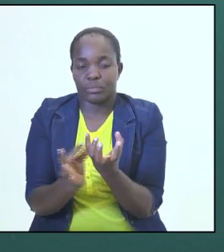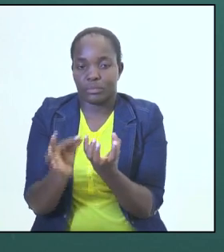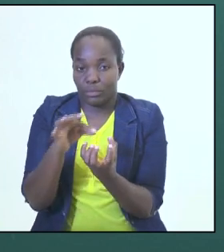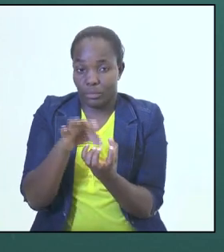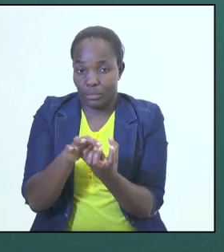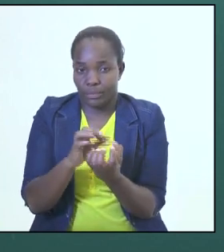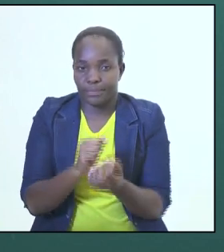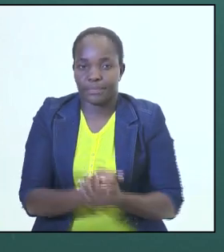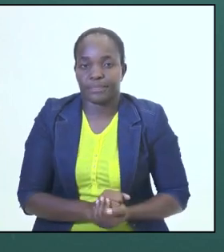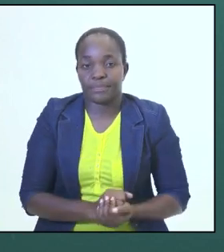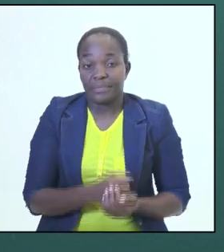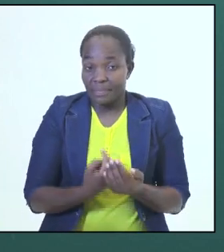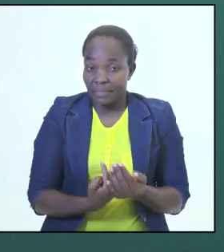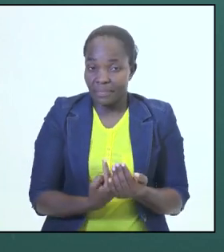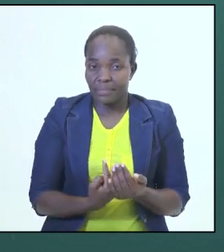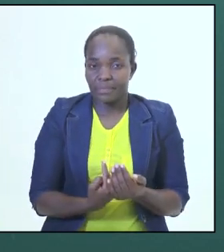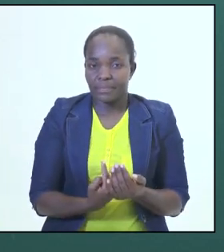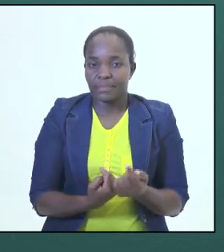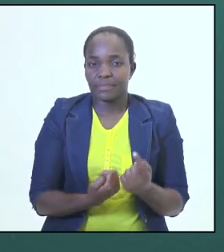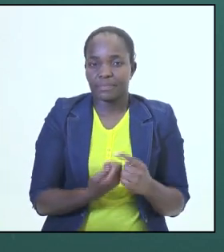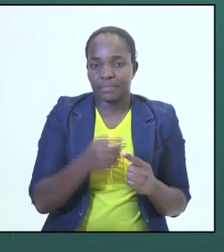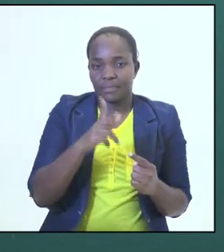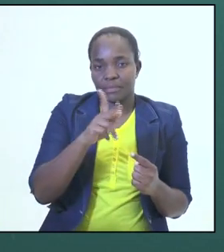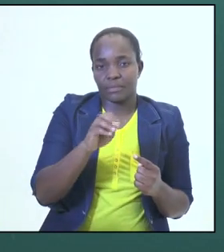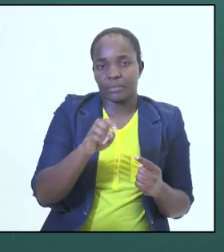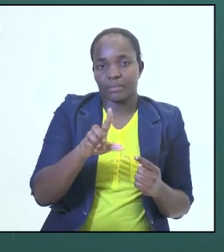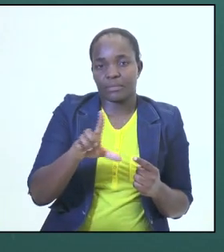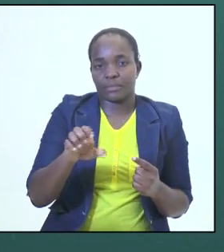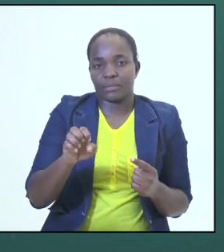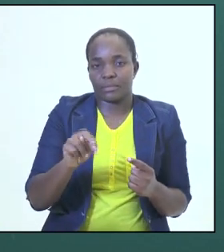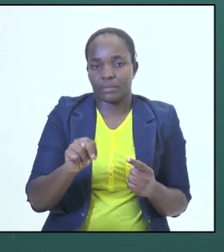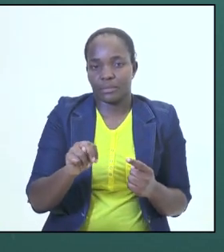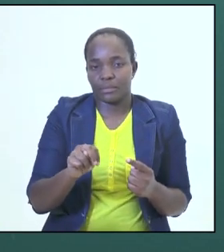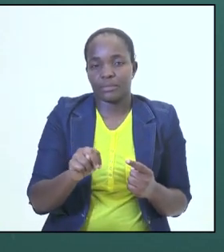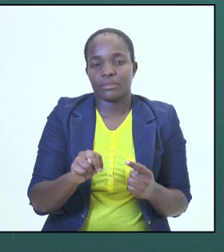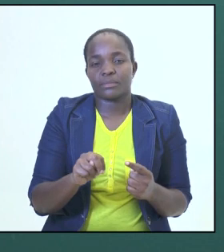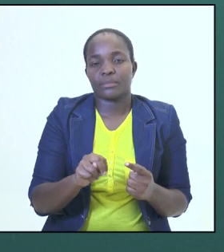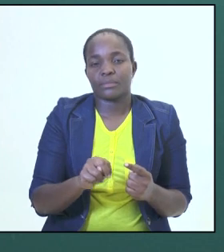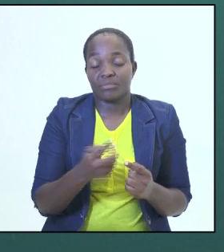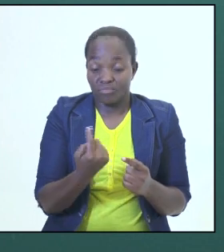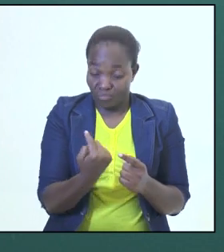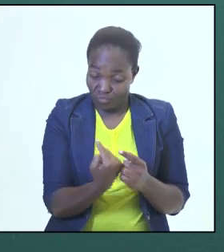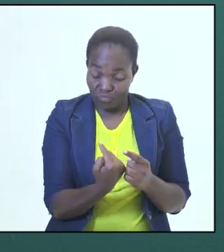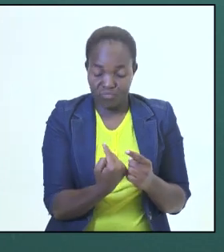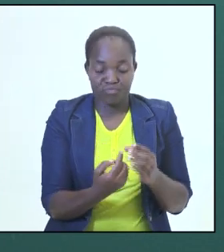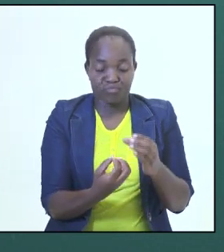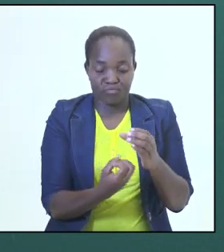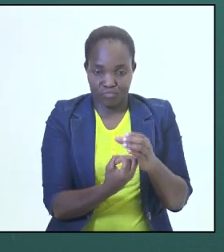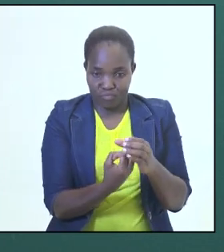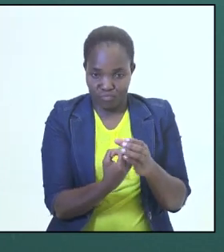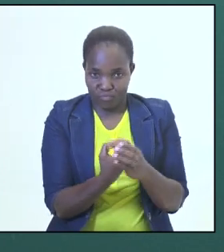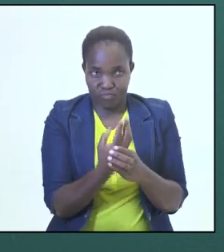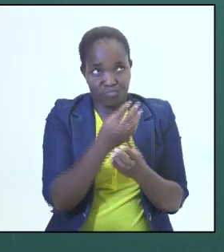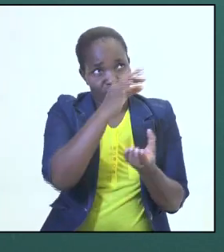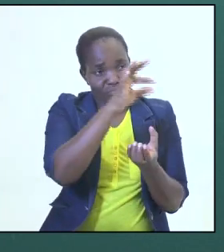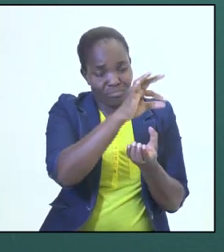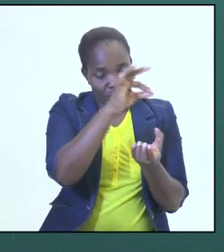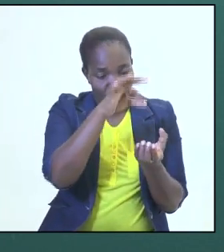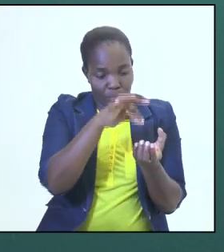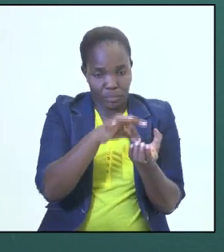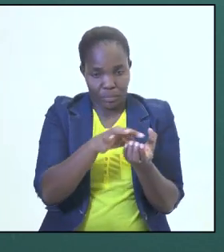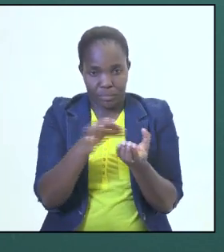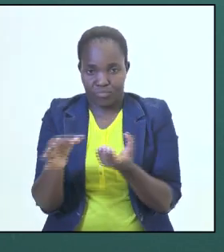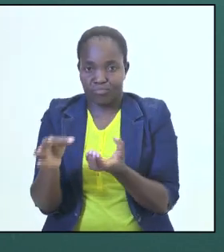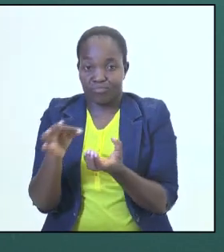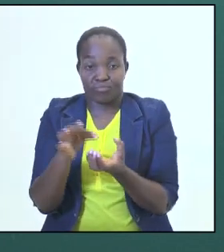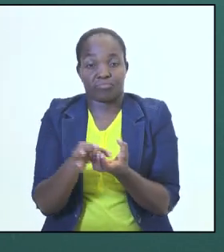Self-pollination is the transfer of pollen from the anther to the receptive stigma within the same flower or flowers